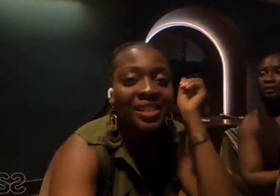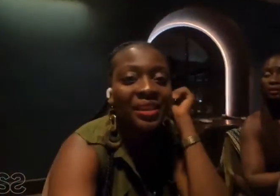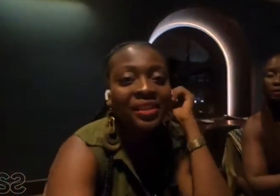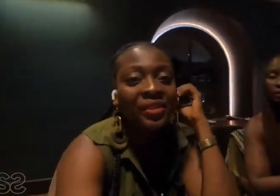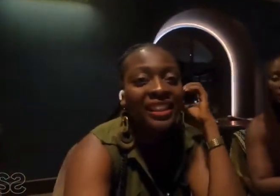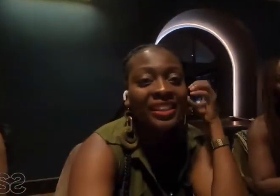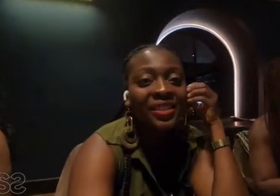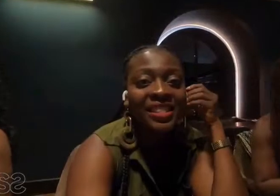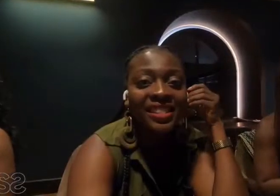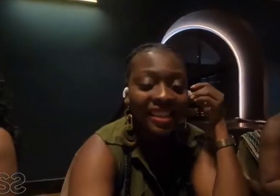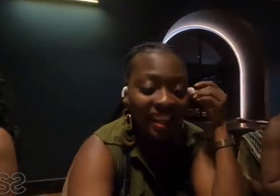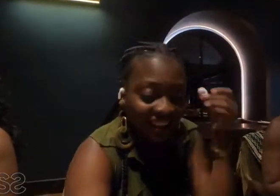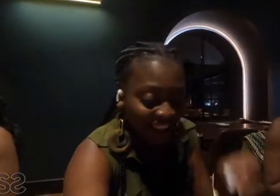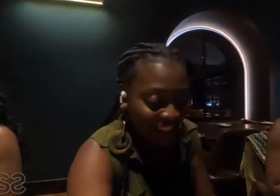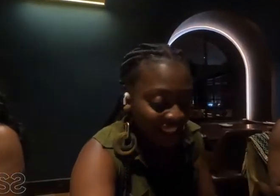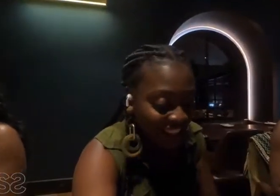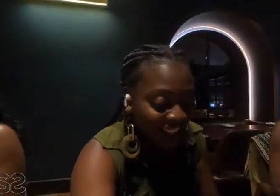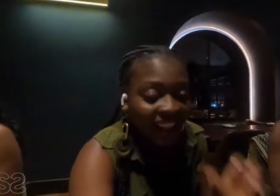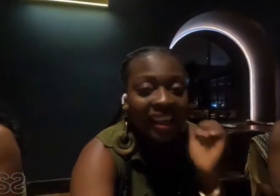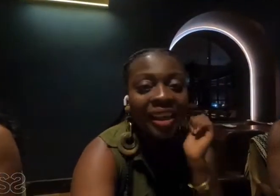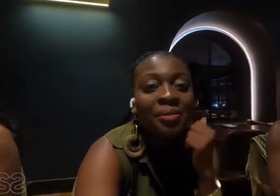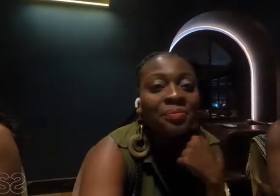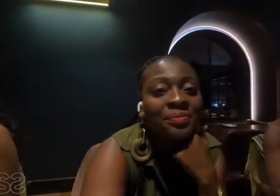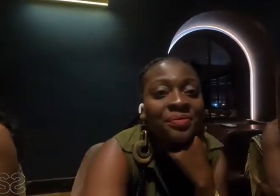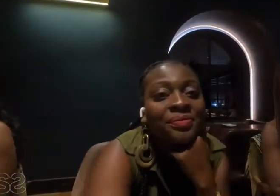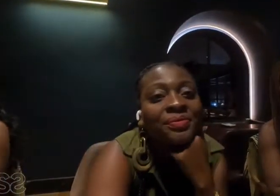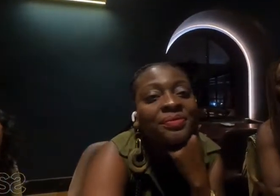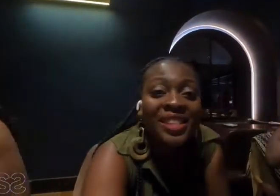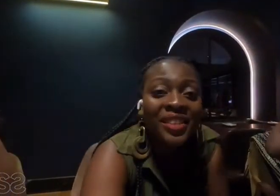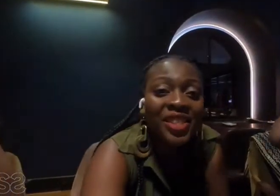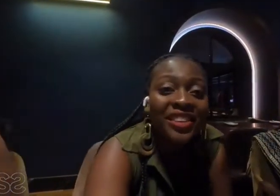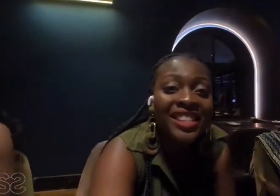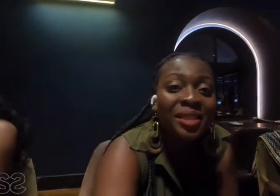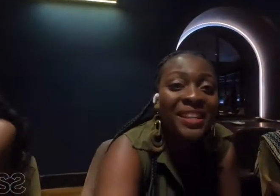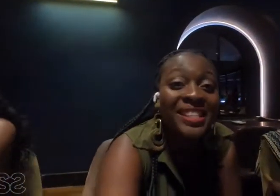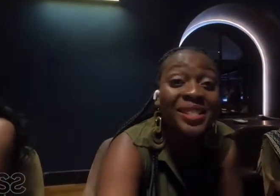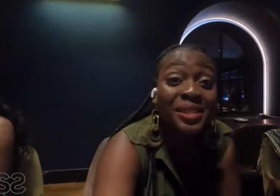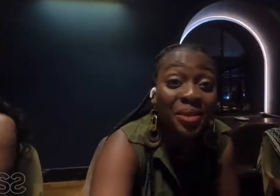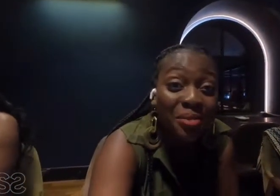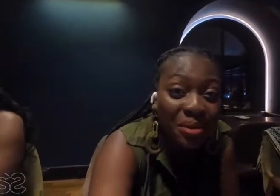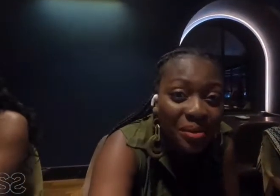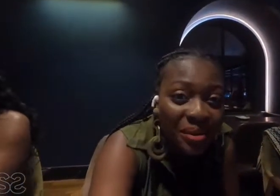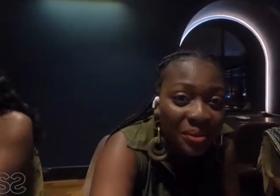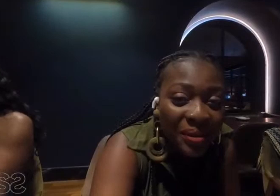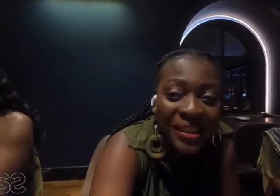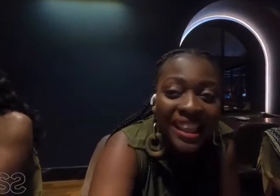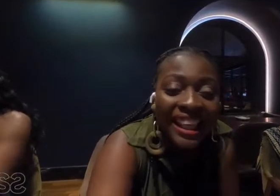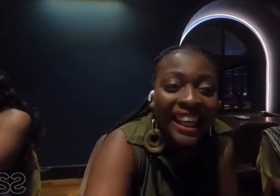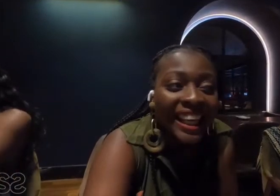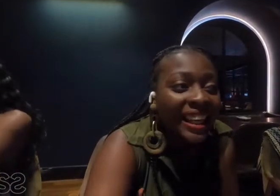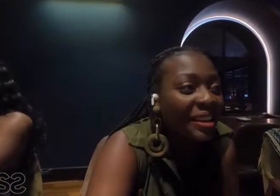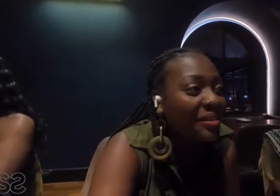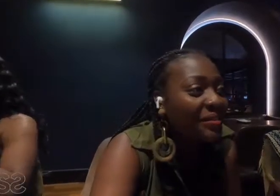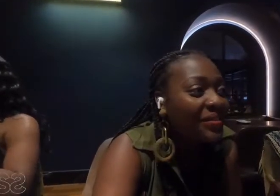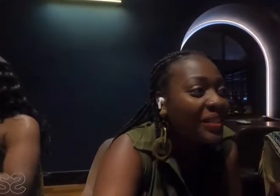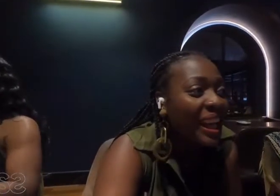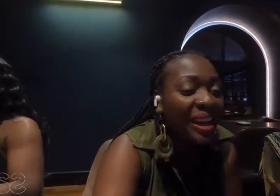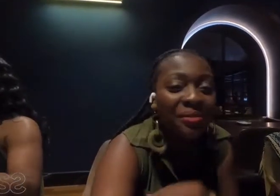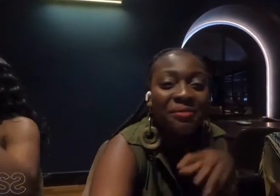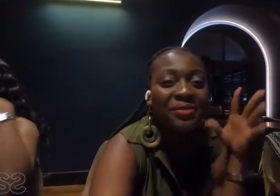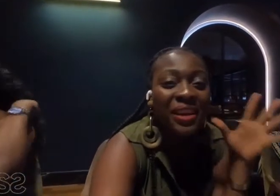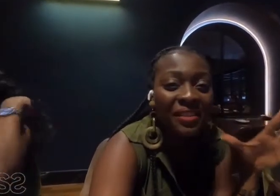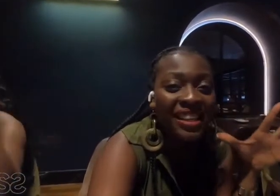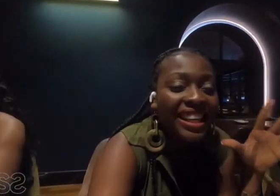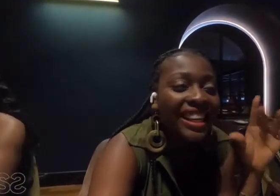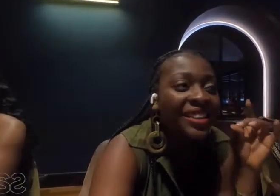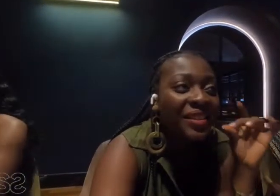So guys, we finally got to our the restaurant, and the place is so beautiful.